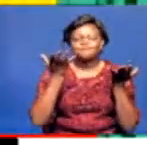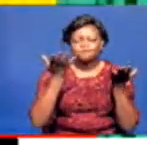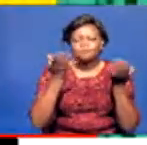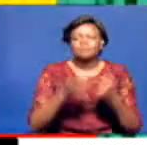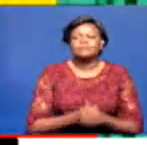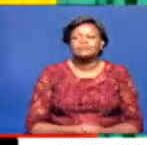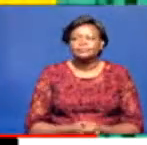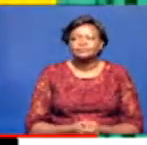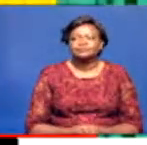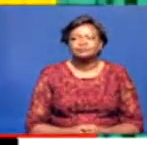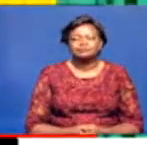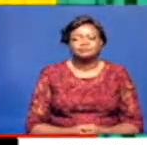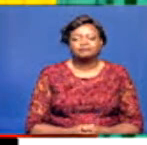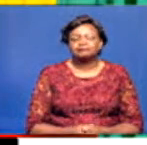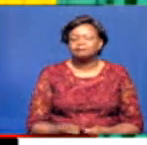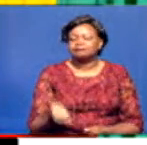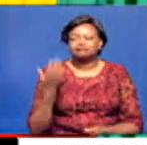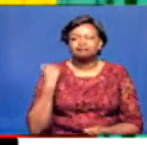They will not distract us.